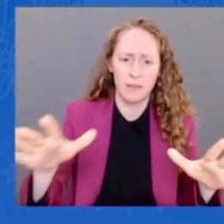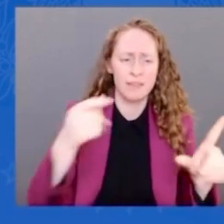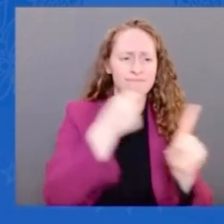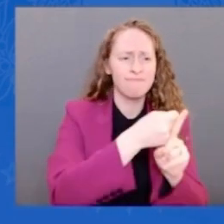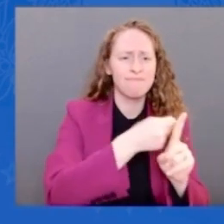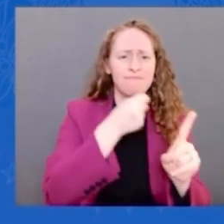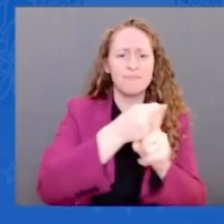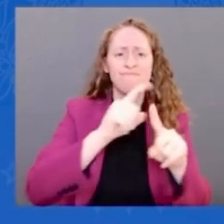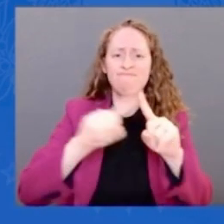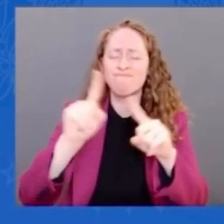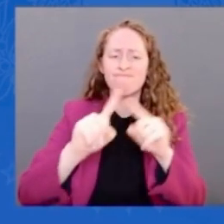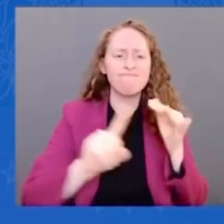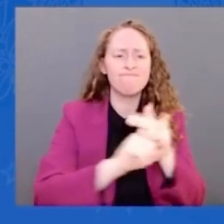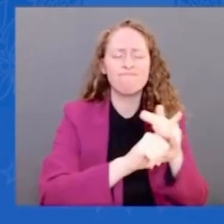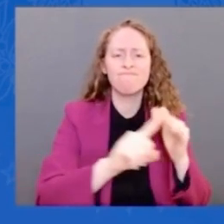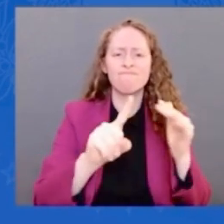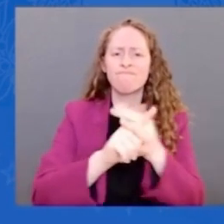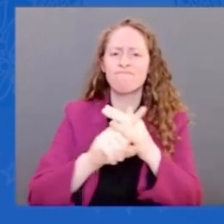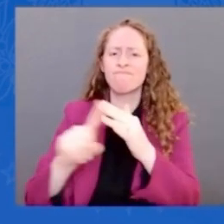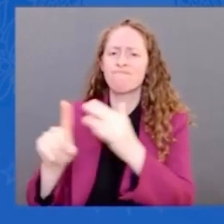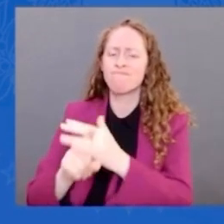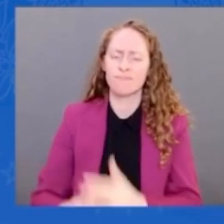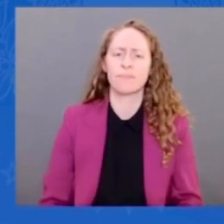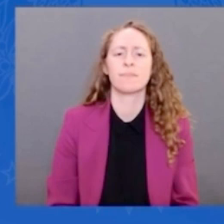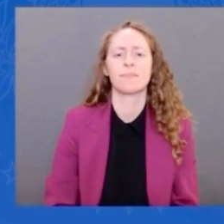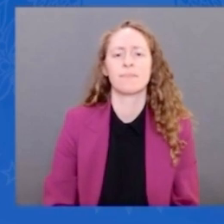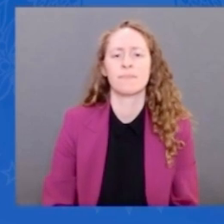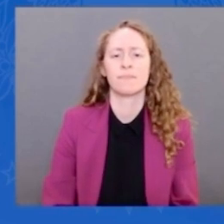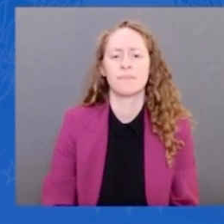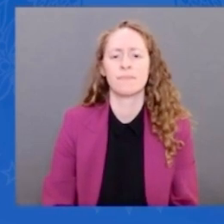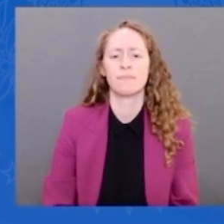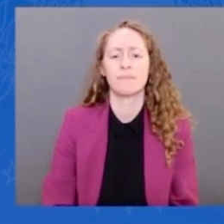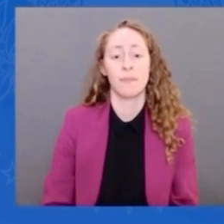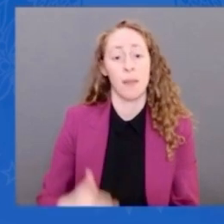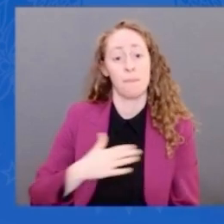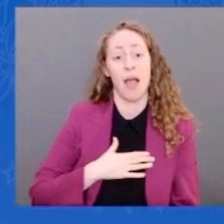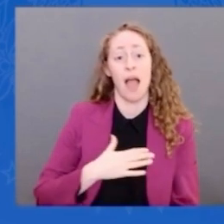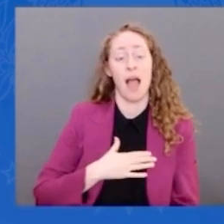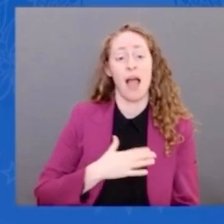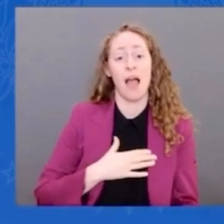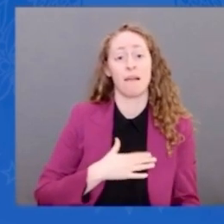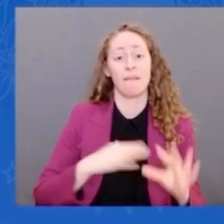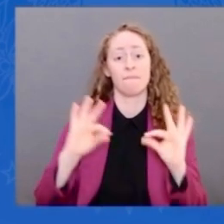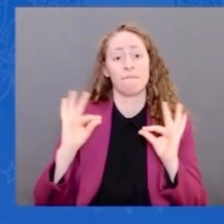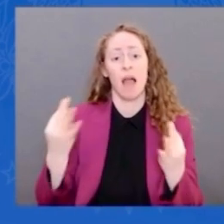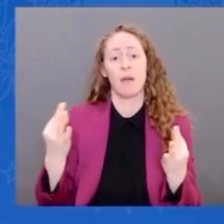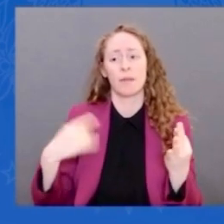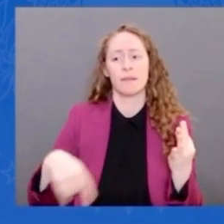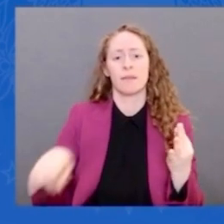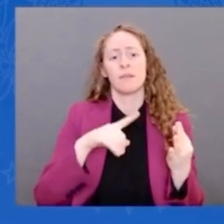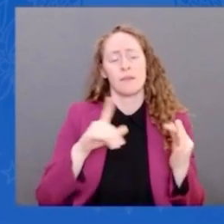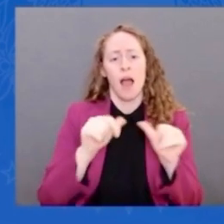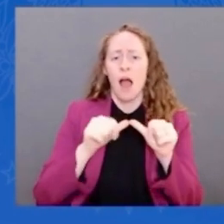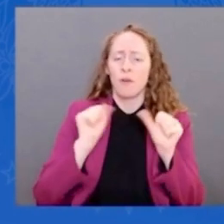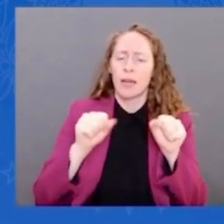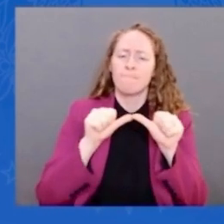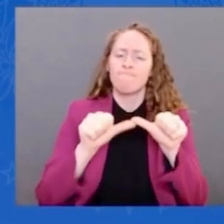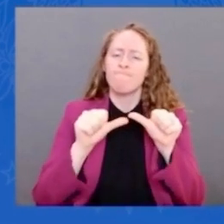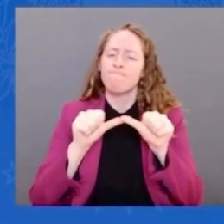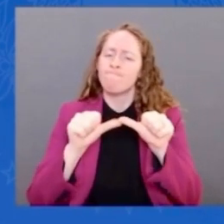remained consistent and reliable was our internet service. Through the emergency broadband